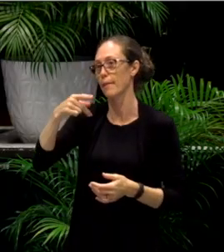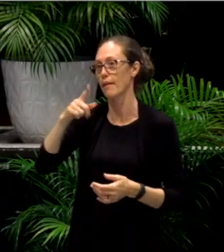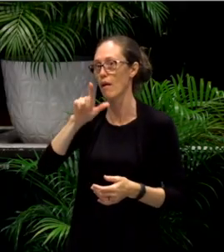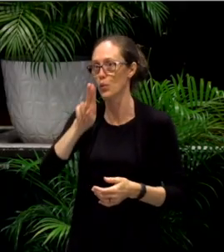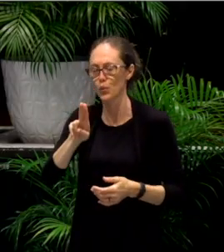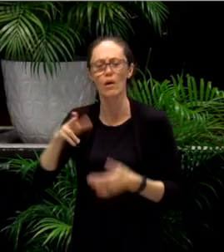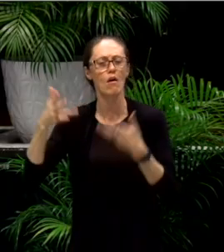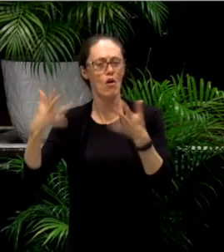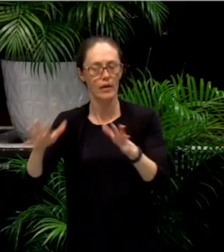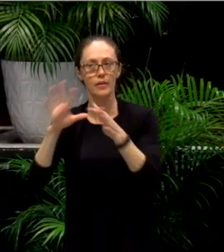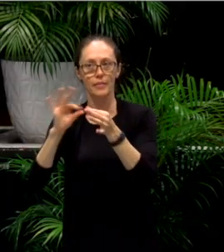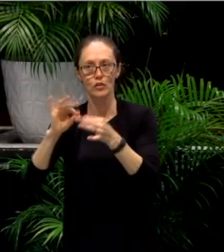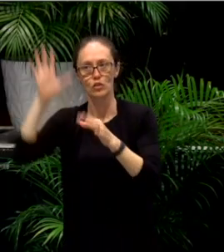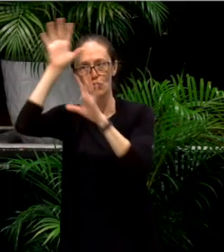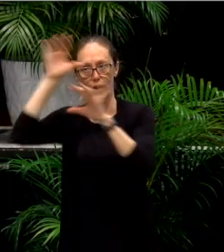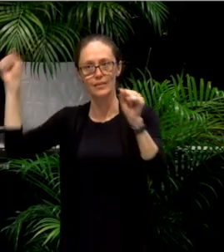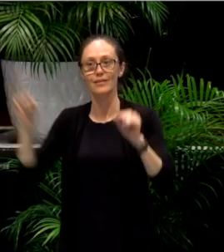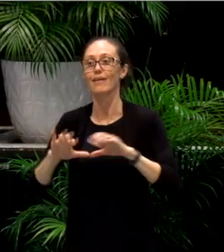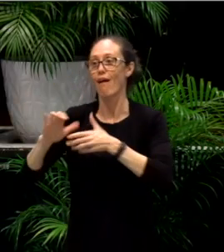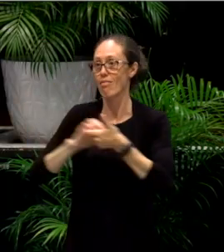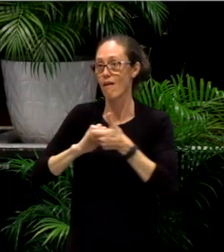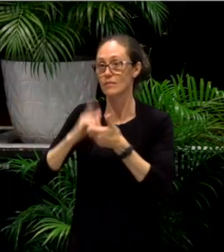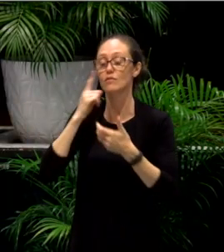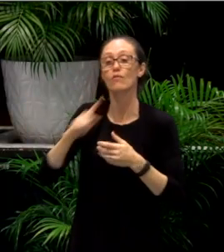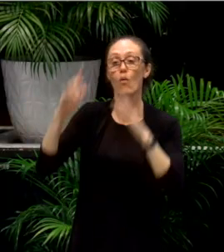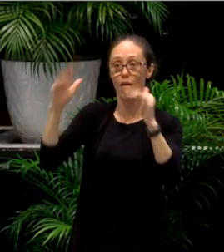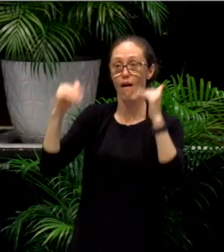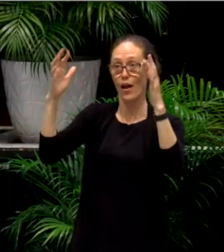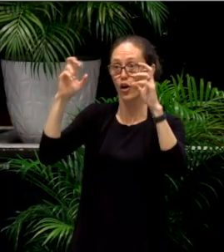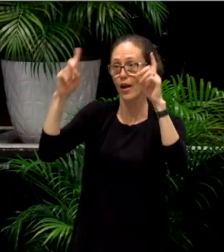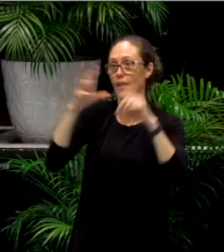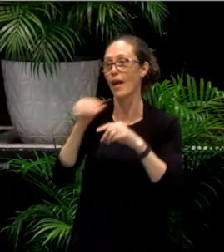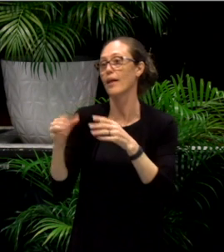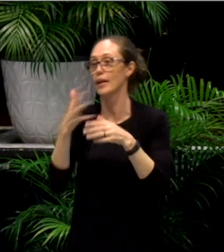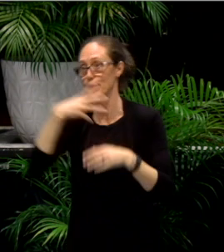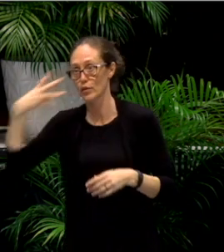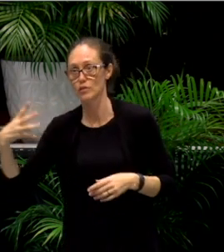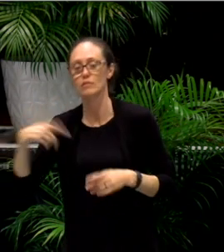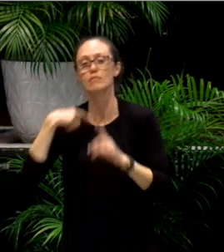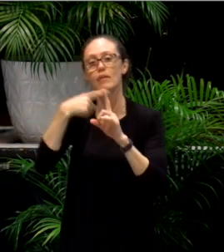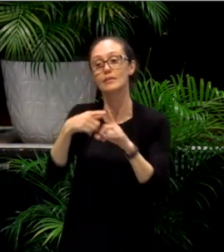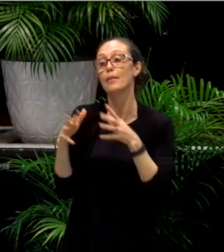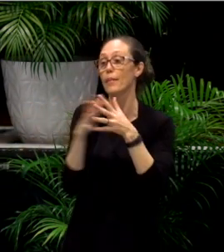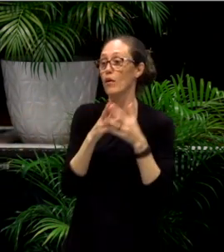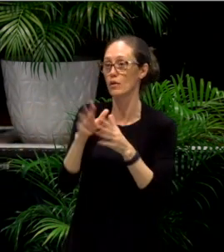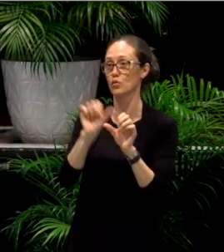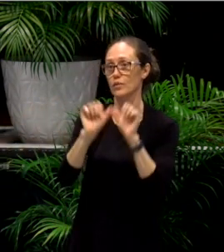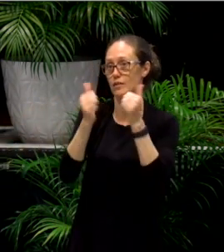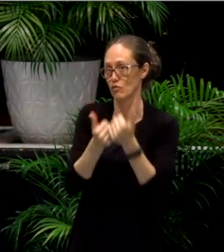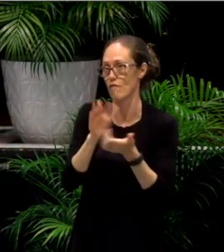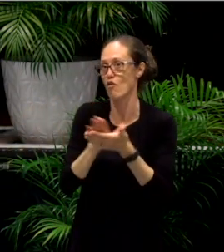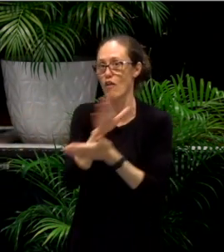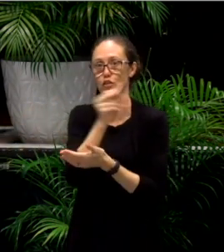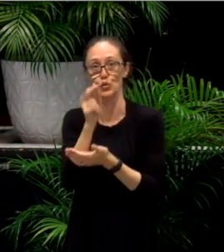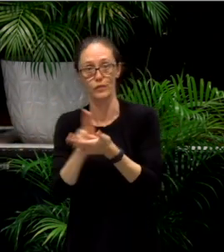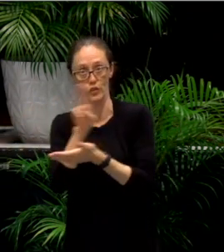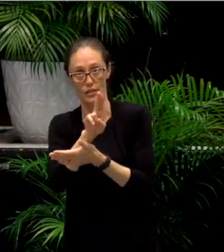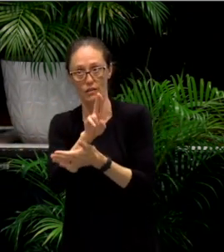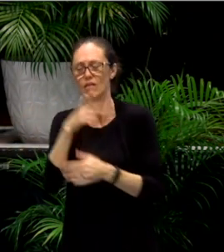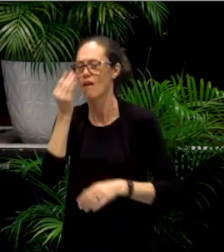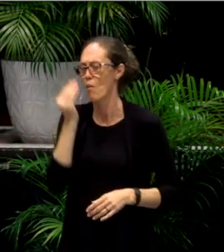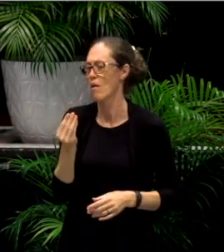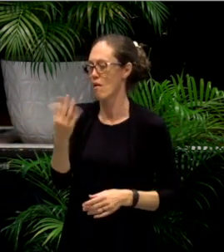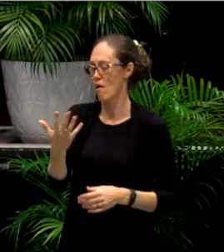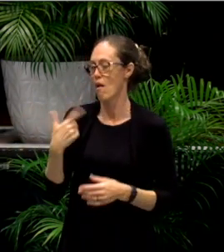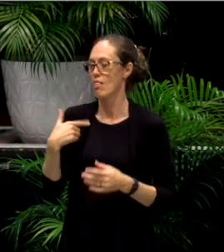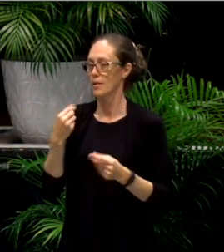mentioned the President's Alliance on Higher Ed and Immigration, and the American Association of Colleges and Universities, which I will tell you in a little